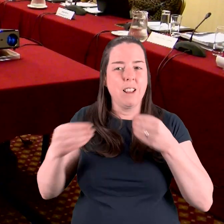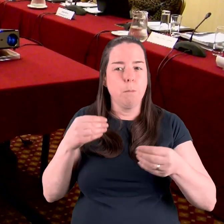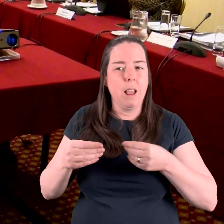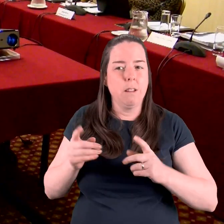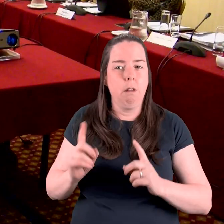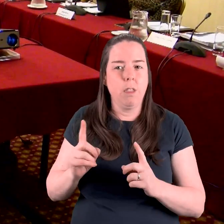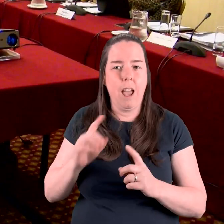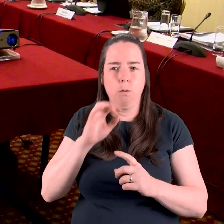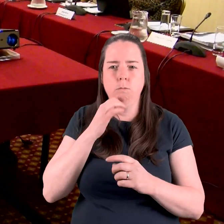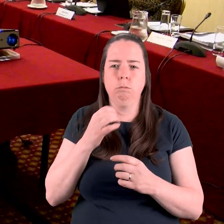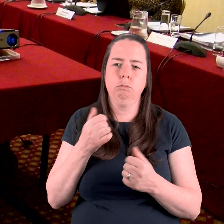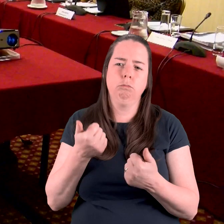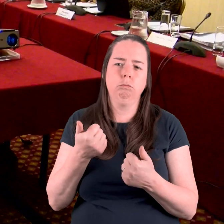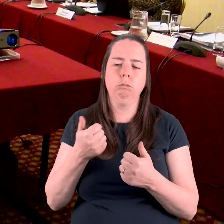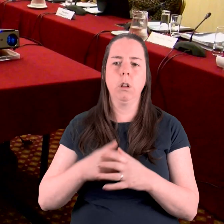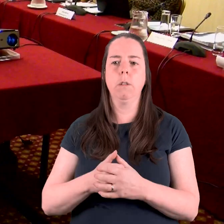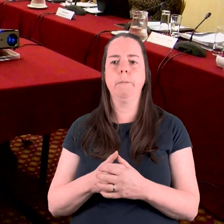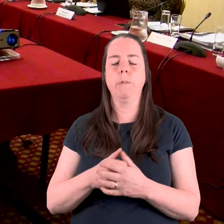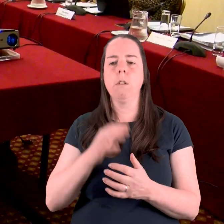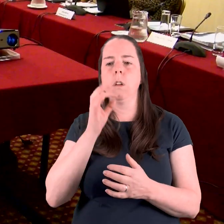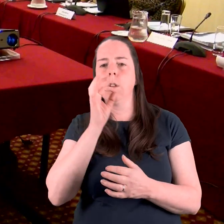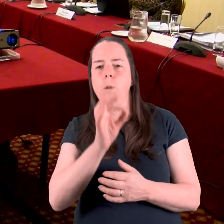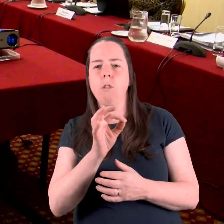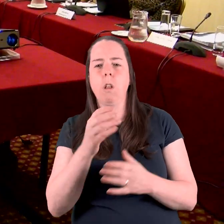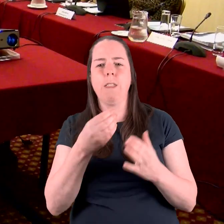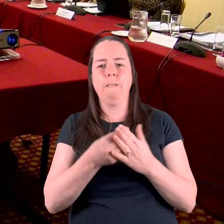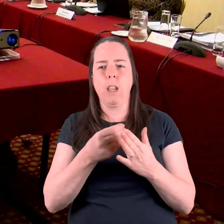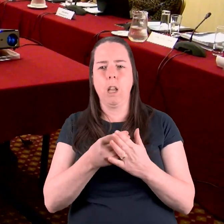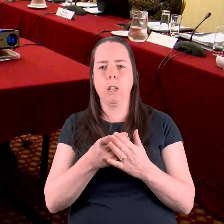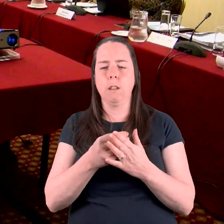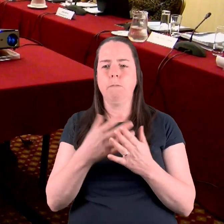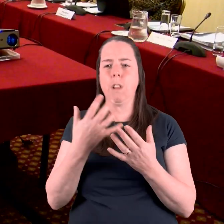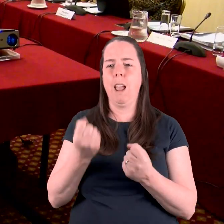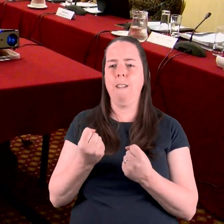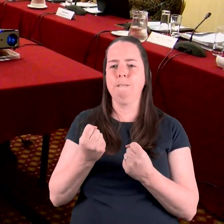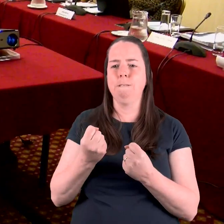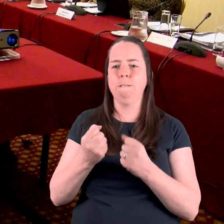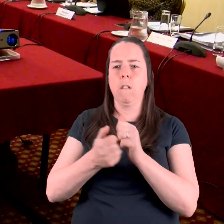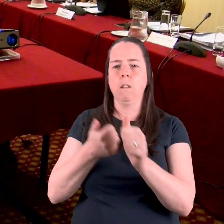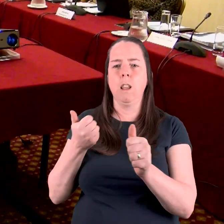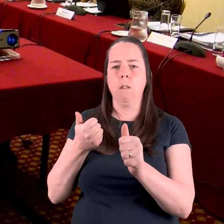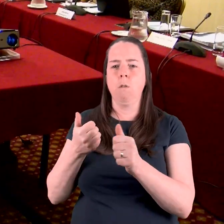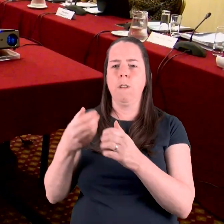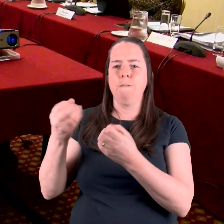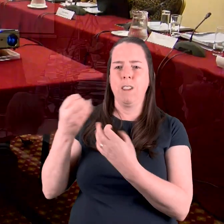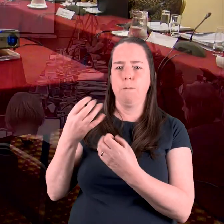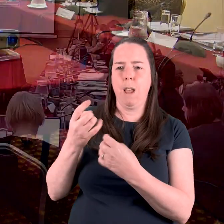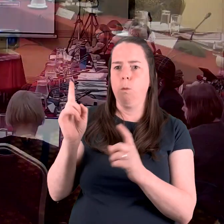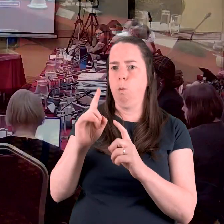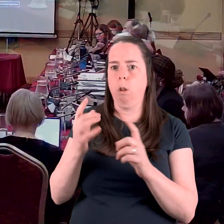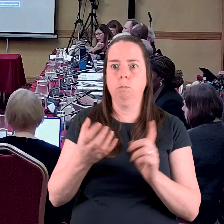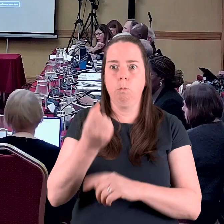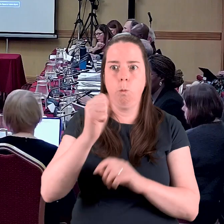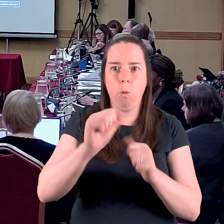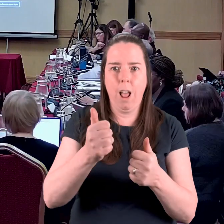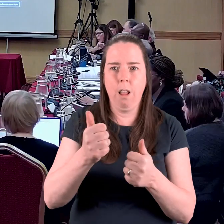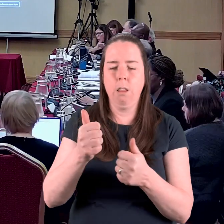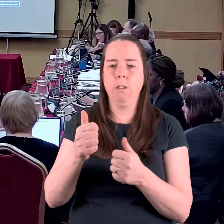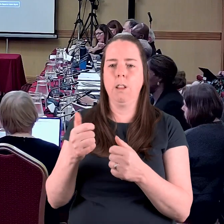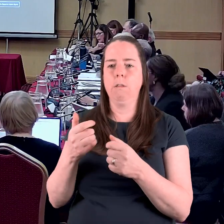any flexibility on that would be really welcomed, I think. Query just on the figures where we've got the stakeholder